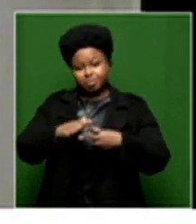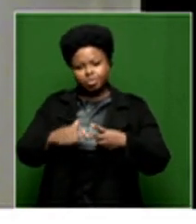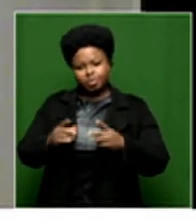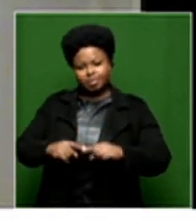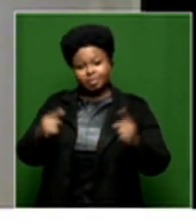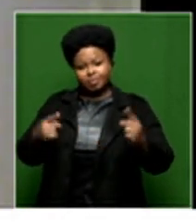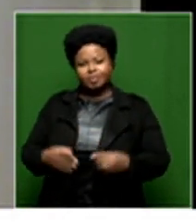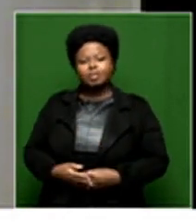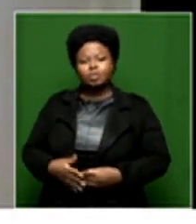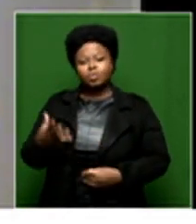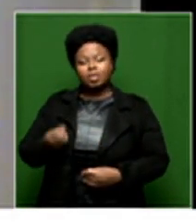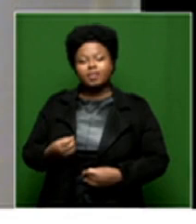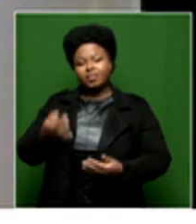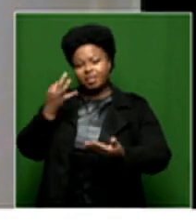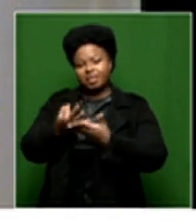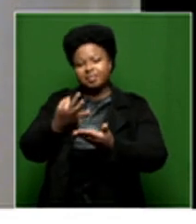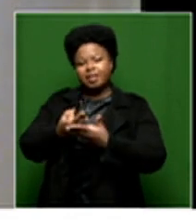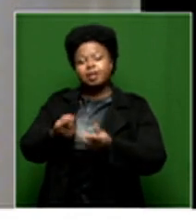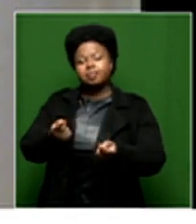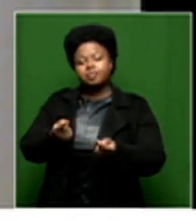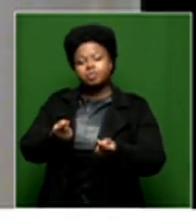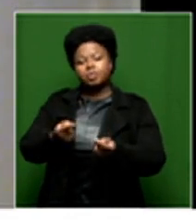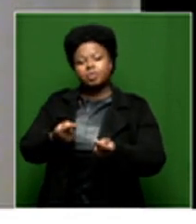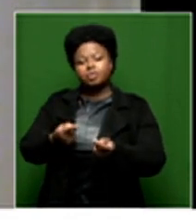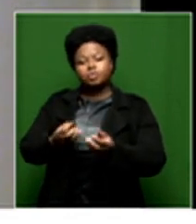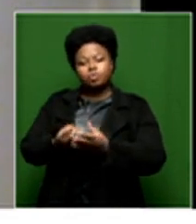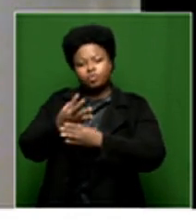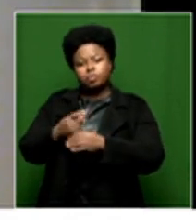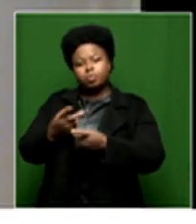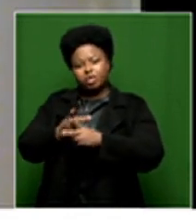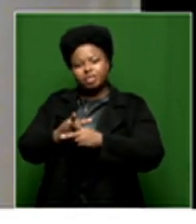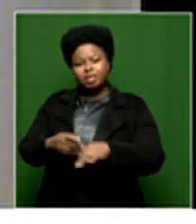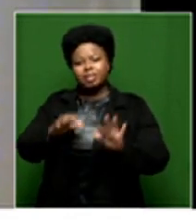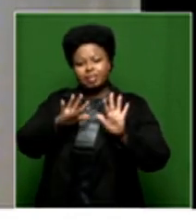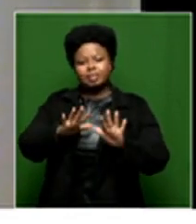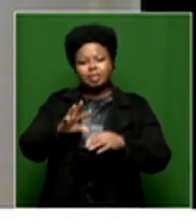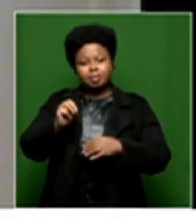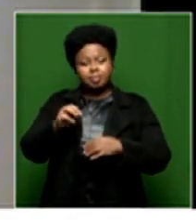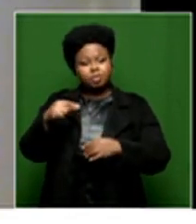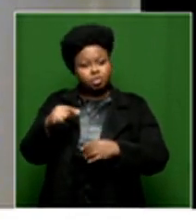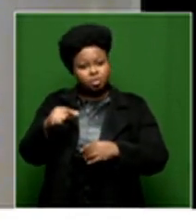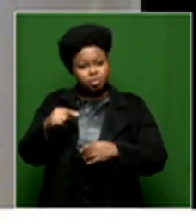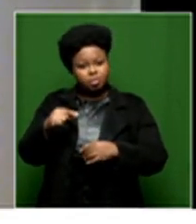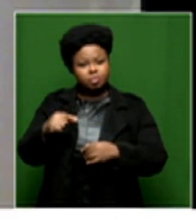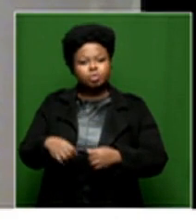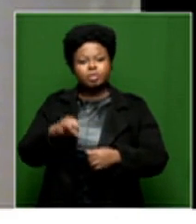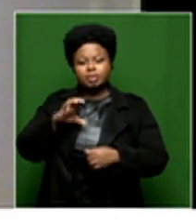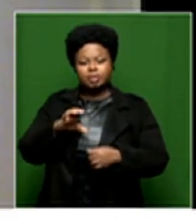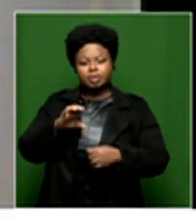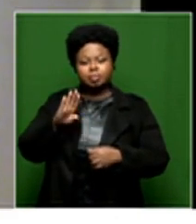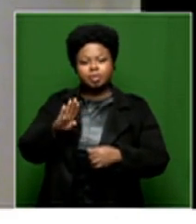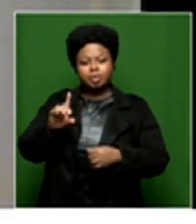got the plant-based products have got 10 milligrams of